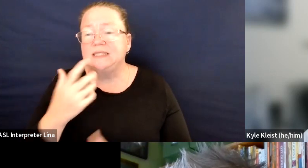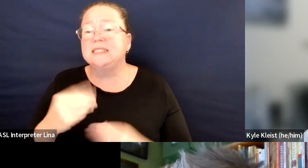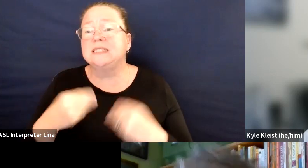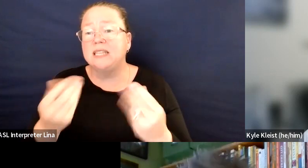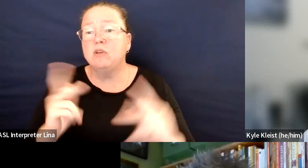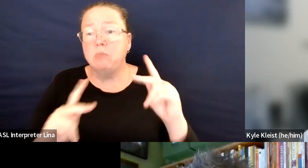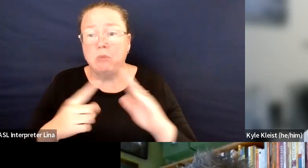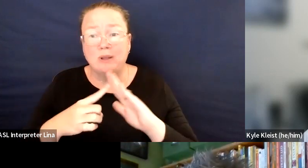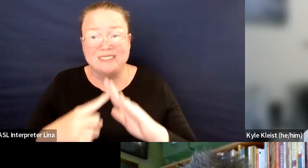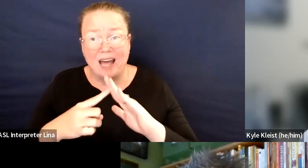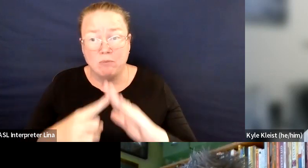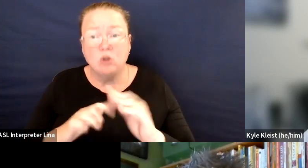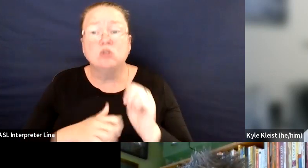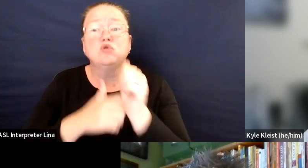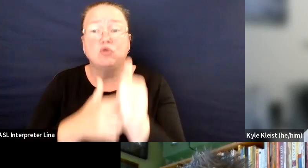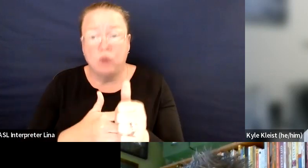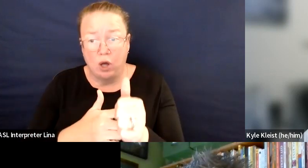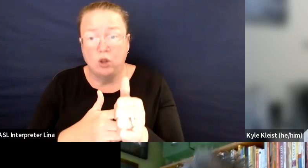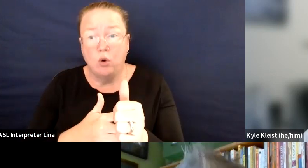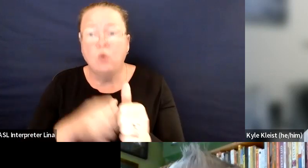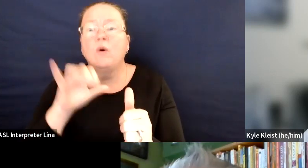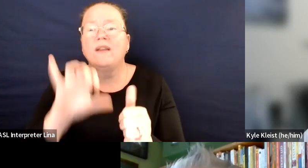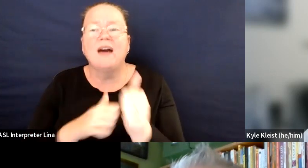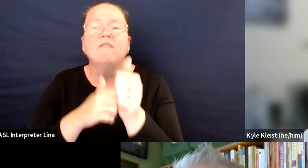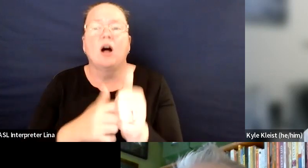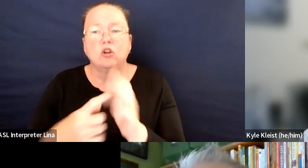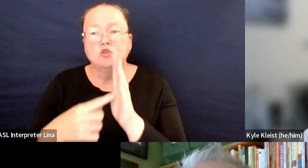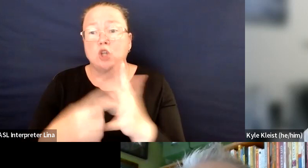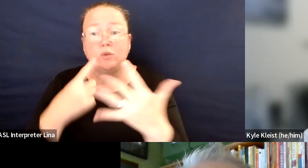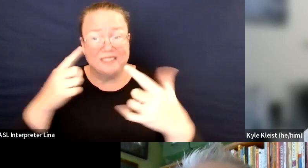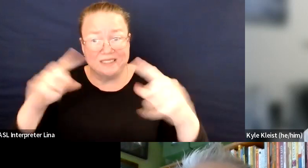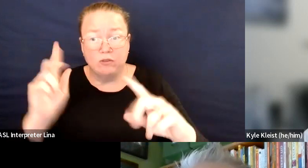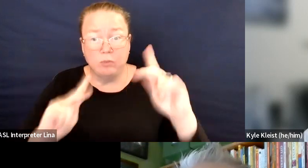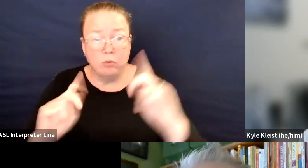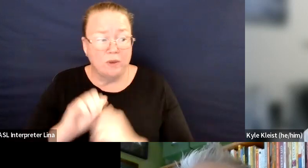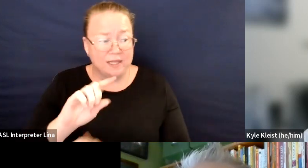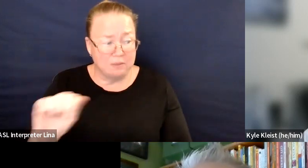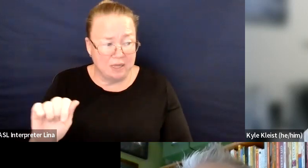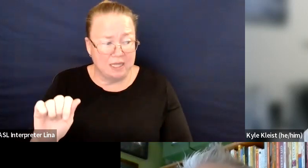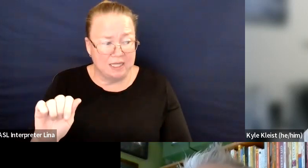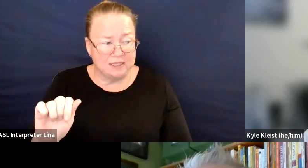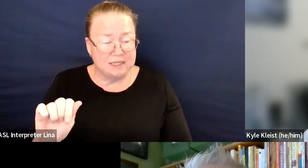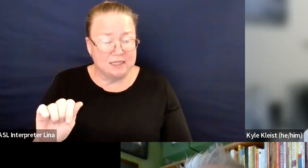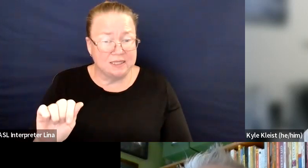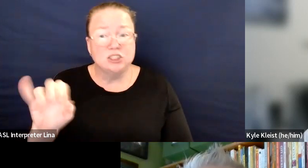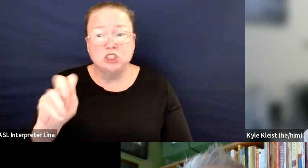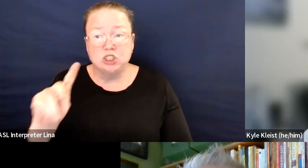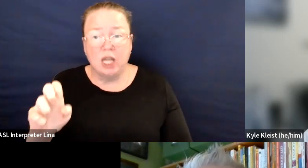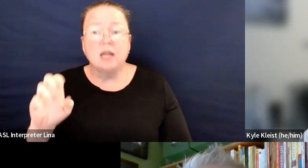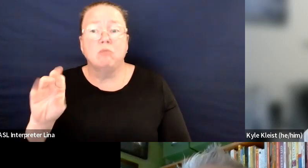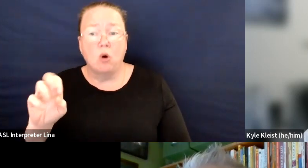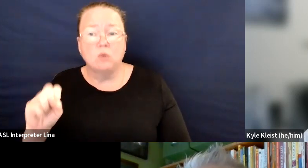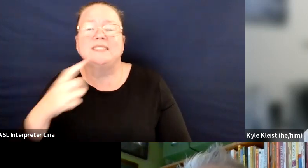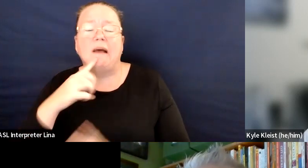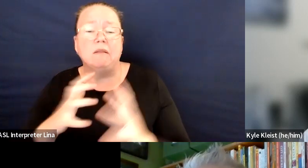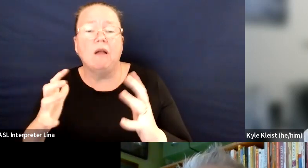people an example to follow that shows successful people with disabilities. Jake Morris says a